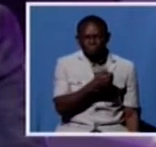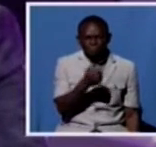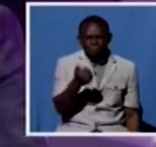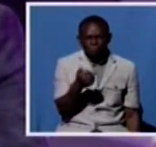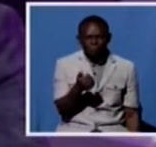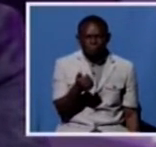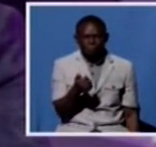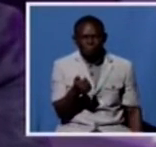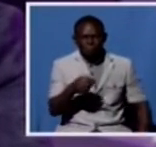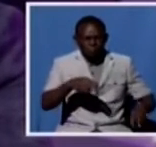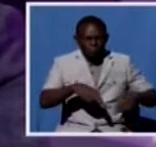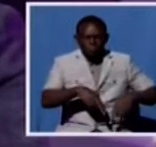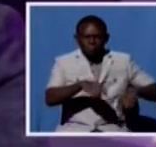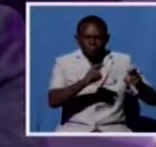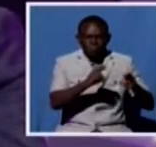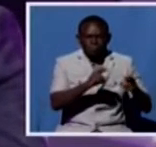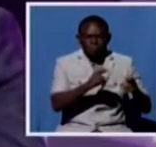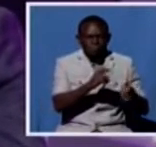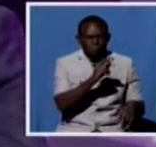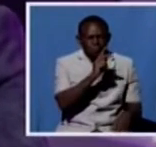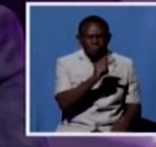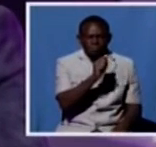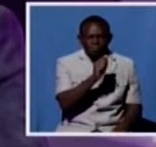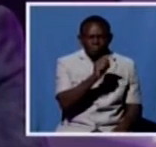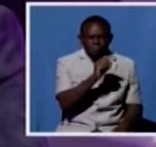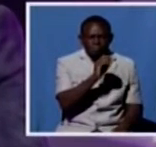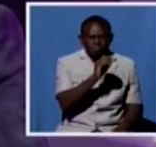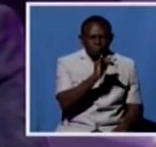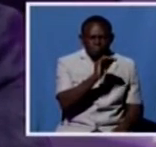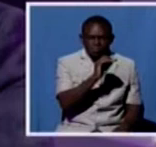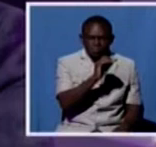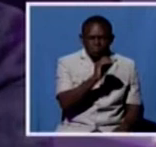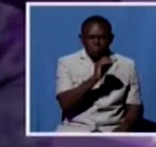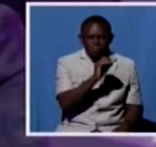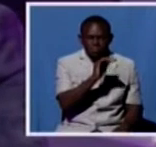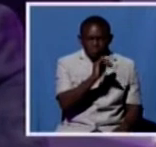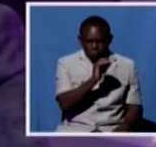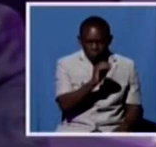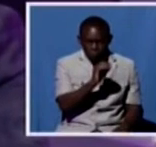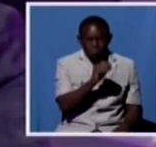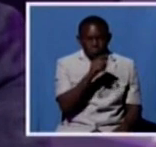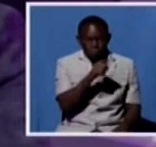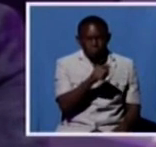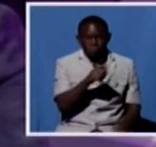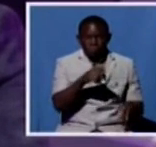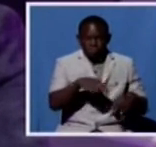Katunda to Katateyoyo to Katunda. It's in a bad condition. We have not gone to sleep.